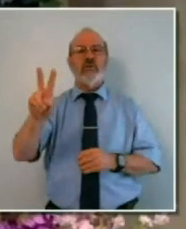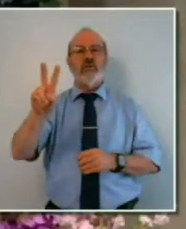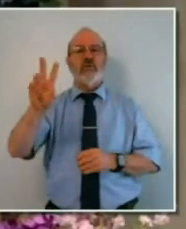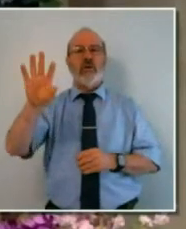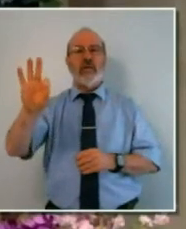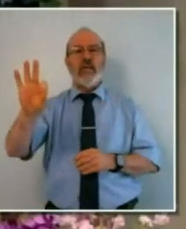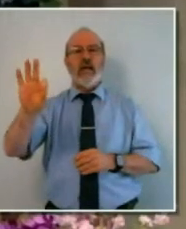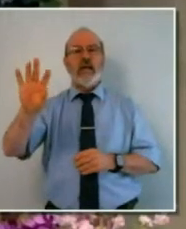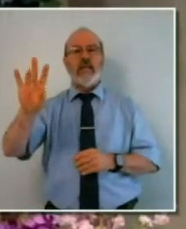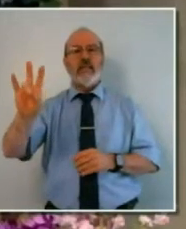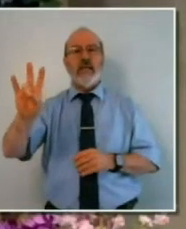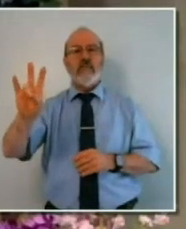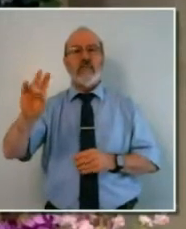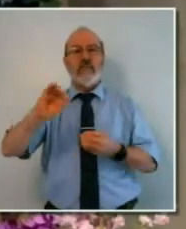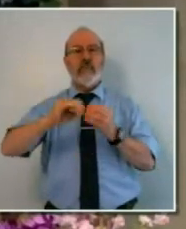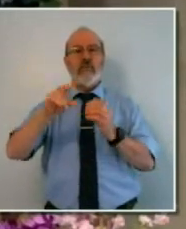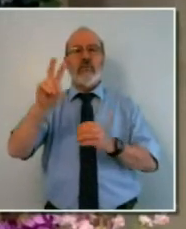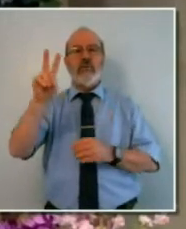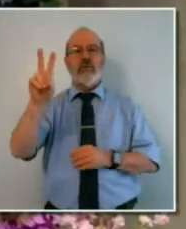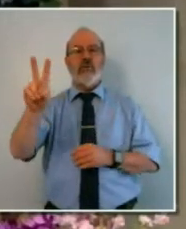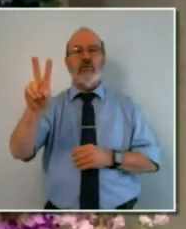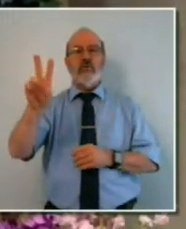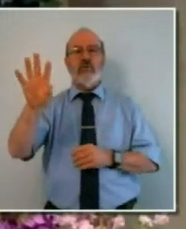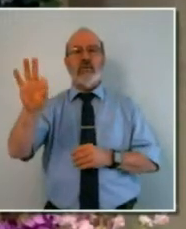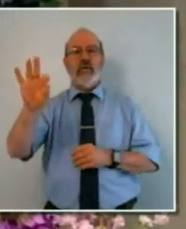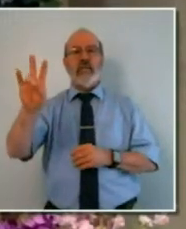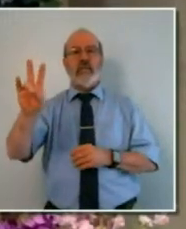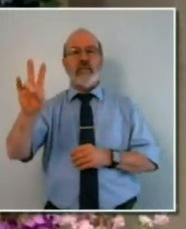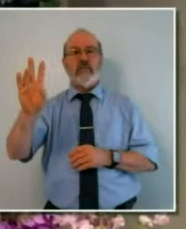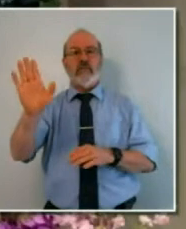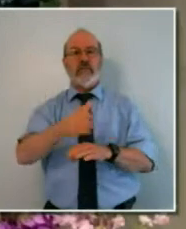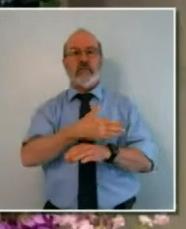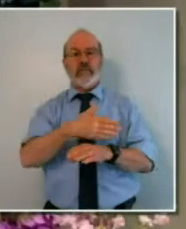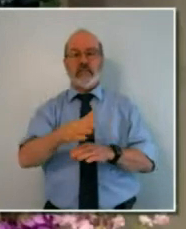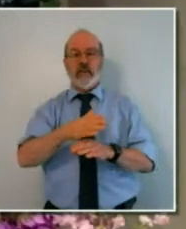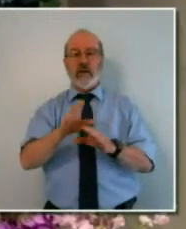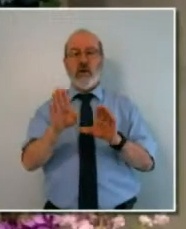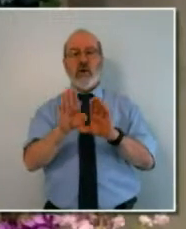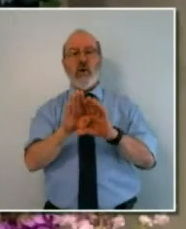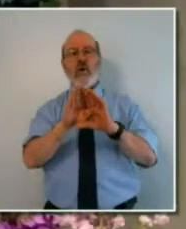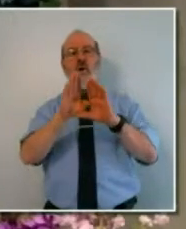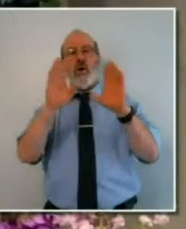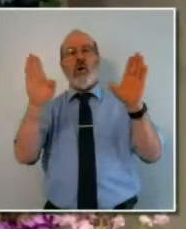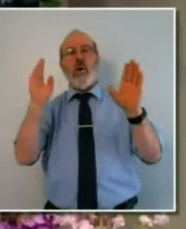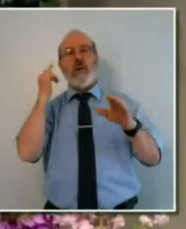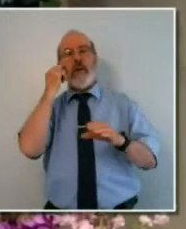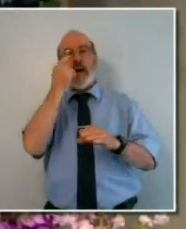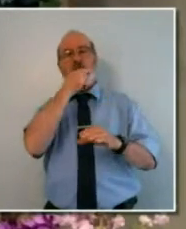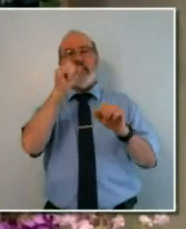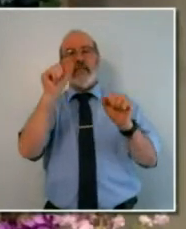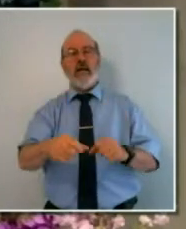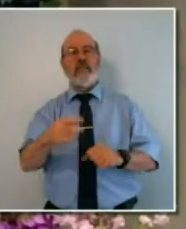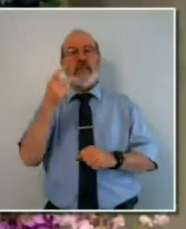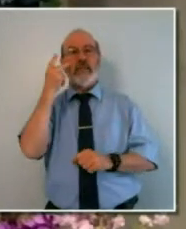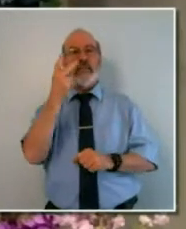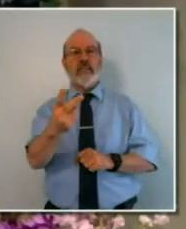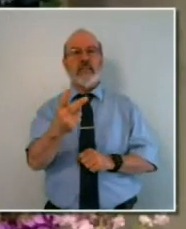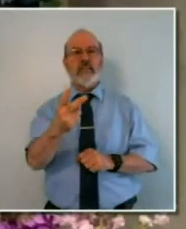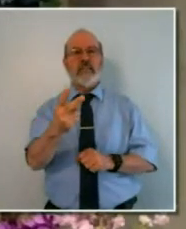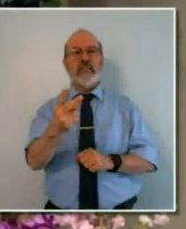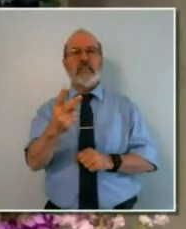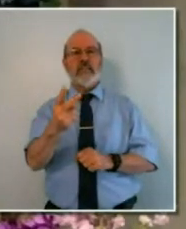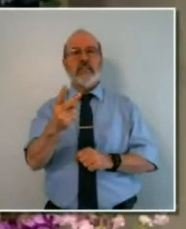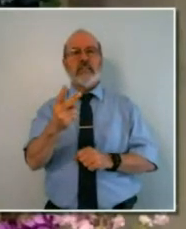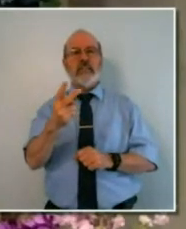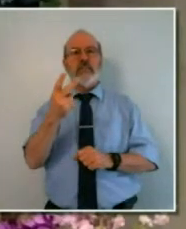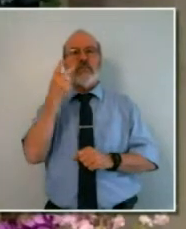297. Number 297, the song is Open My Eyes That I May See. If you see the words on the screen,